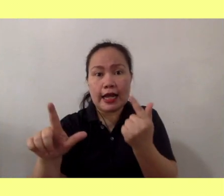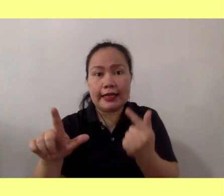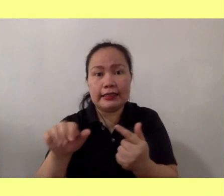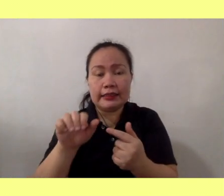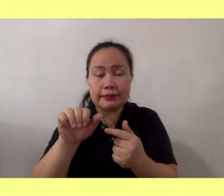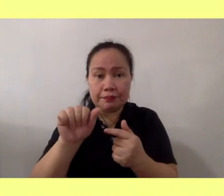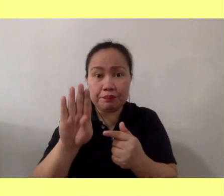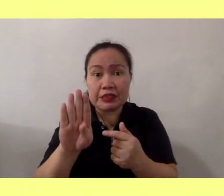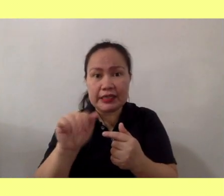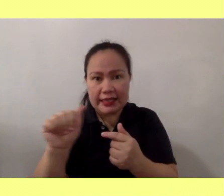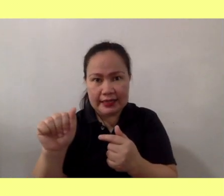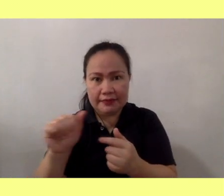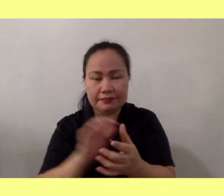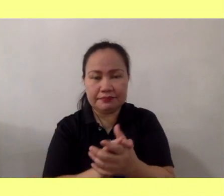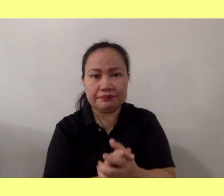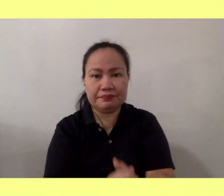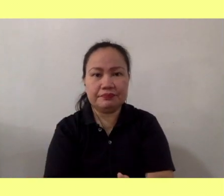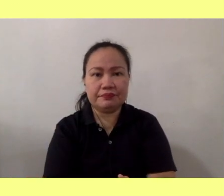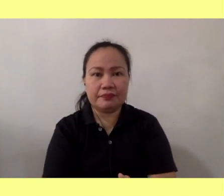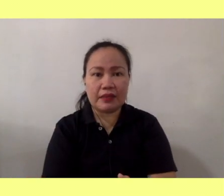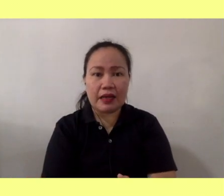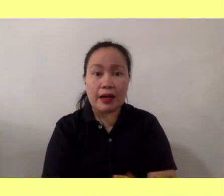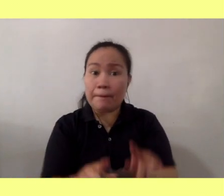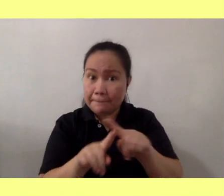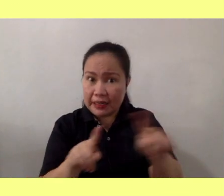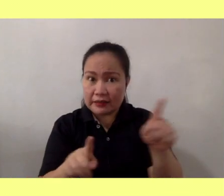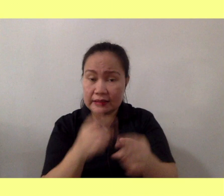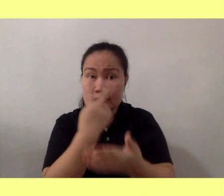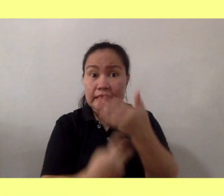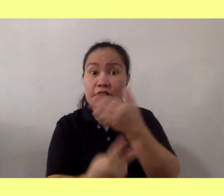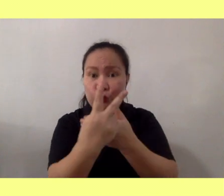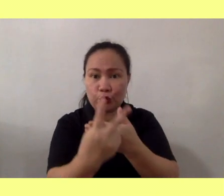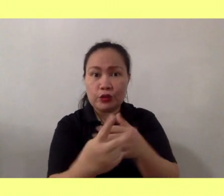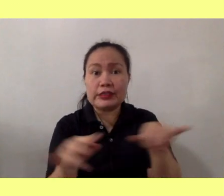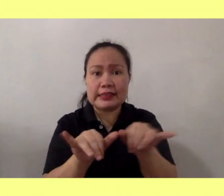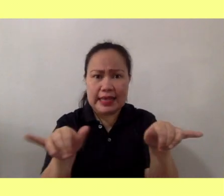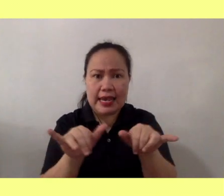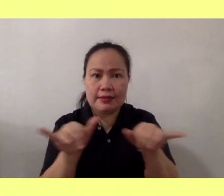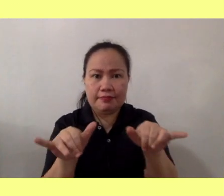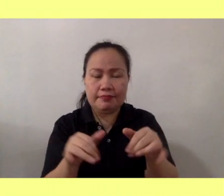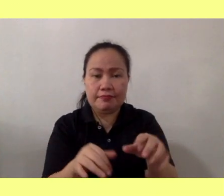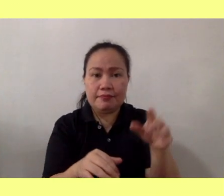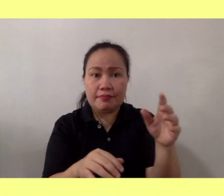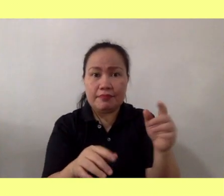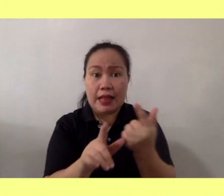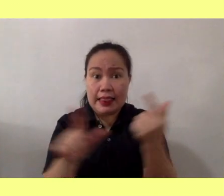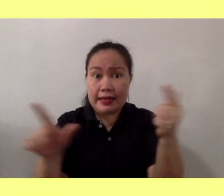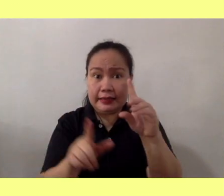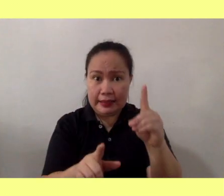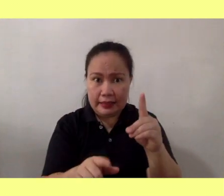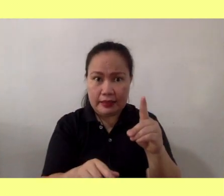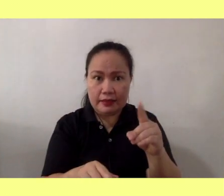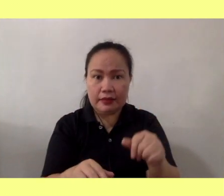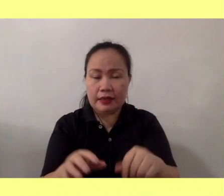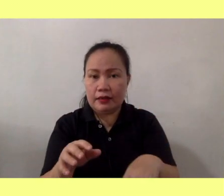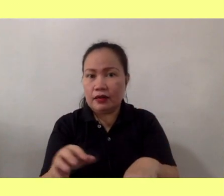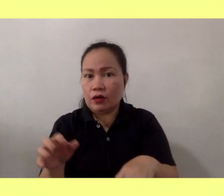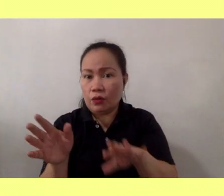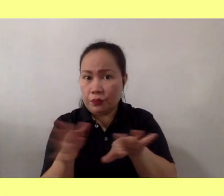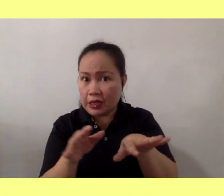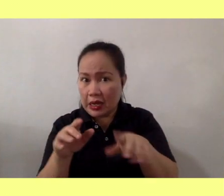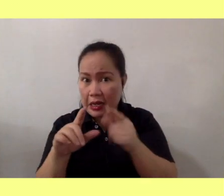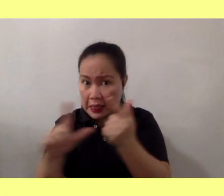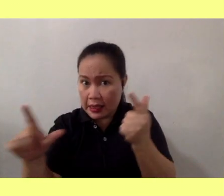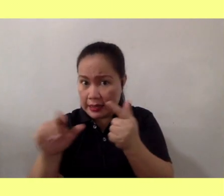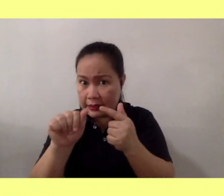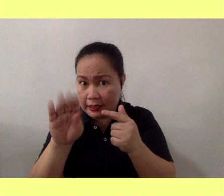Okay? Pero kung wala namang hinihinging condition, then you can have both. Okay? So, pwede naman kahit ano dyan.